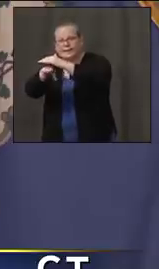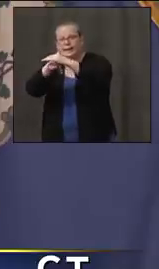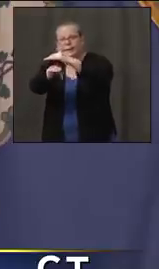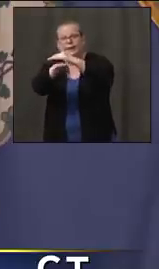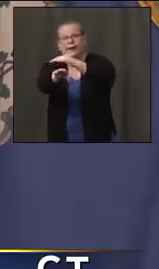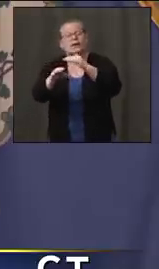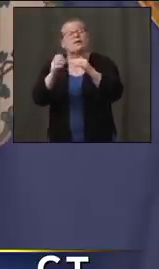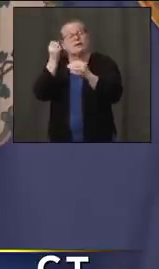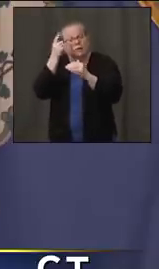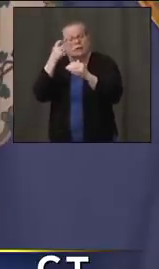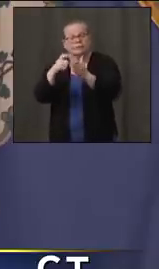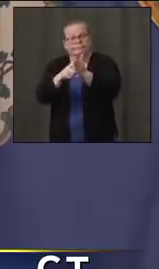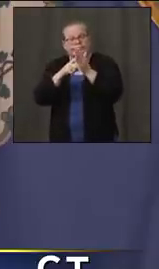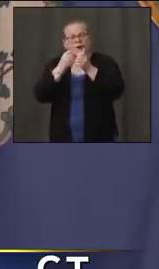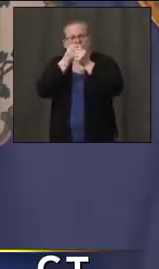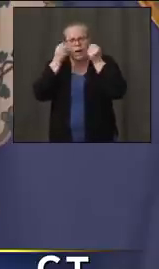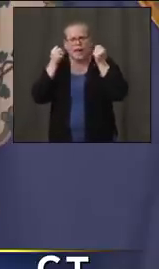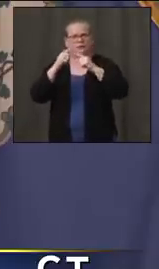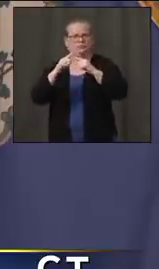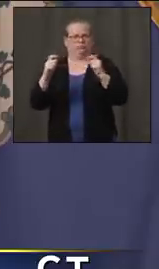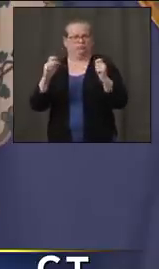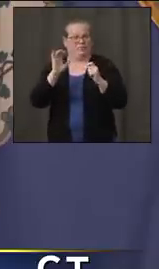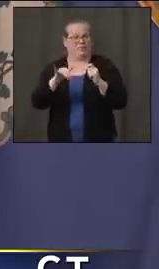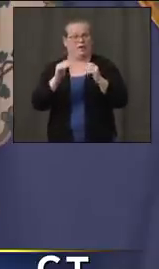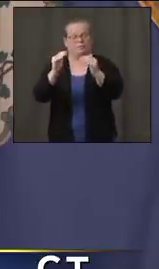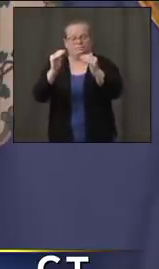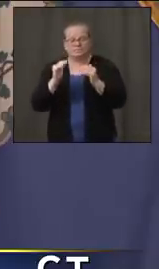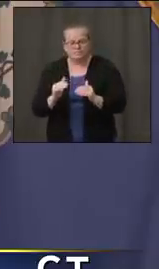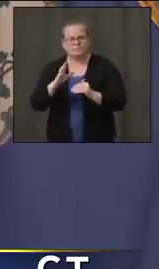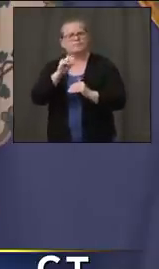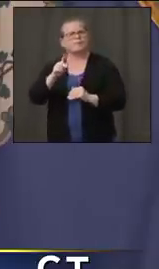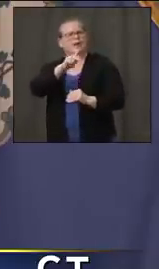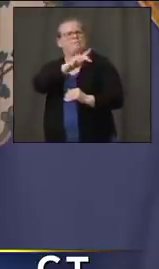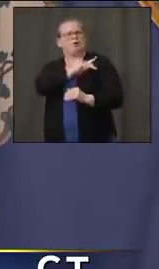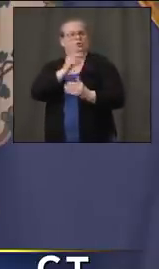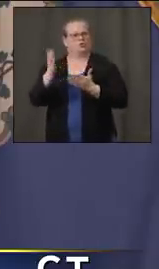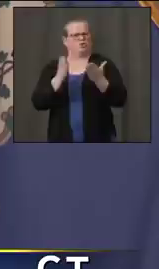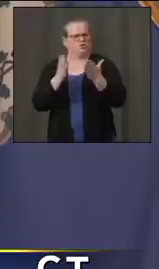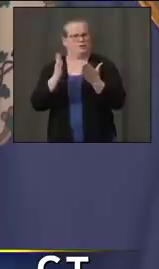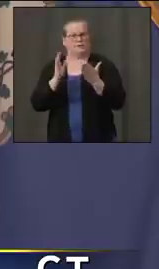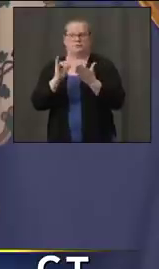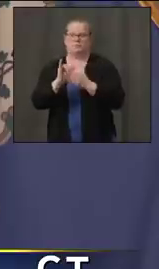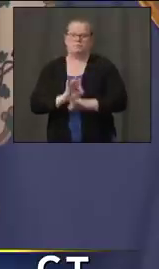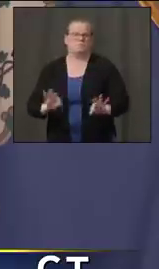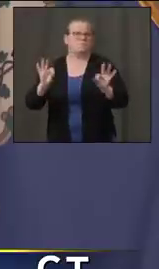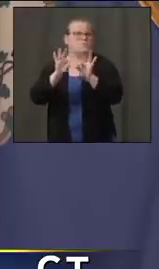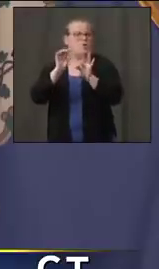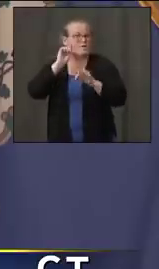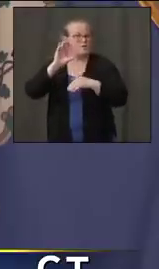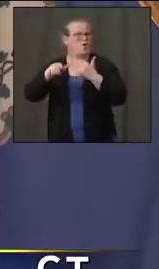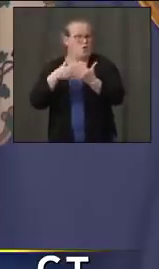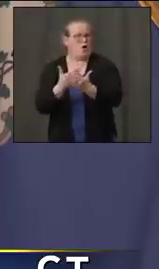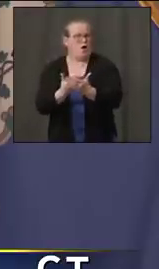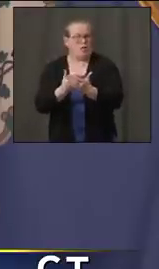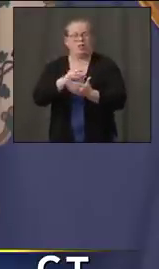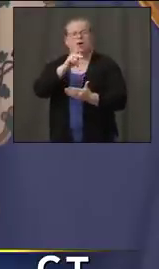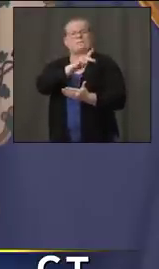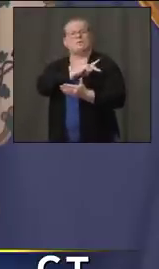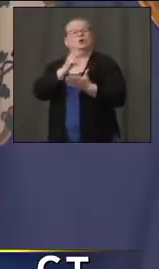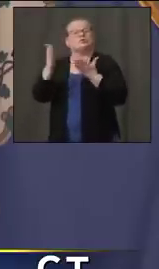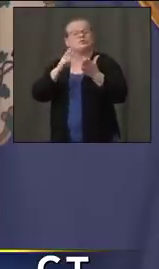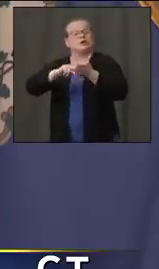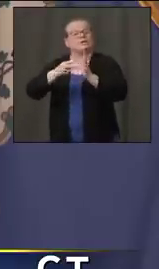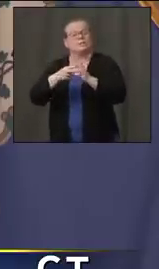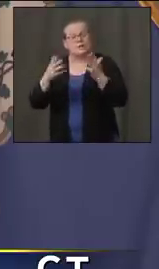complicated for all of us, are the personal services. Personal services, as we thought about it, is nail,